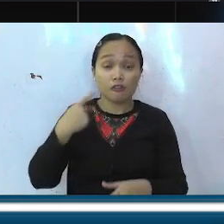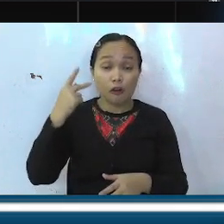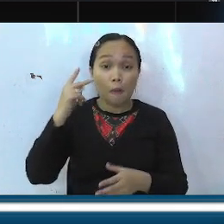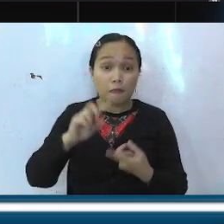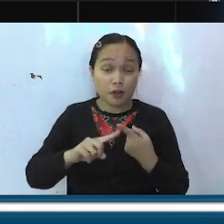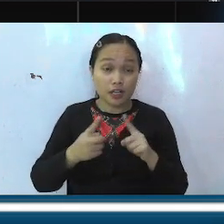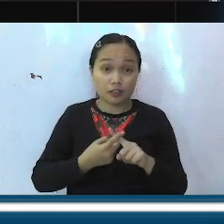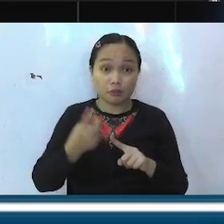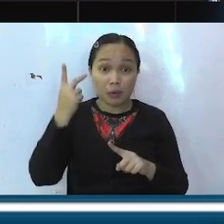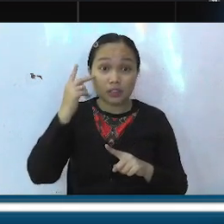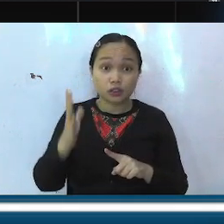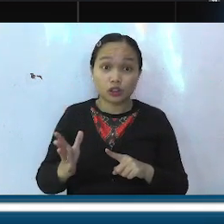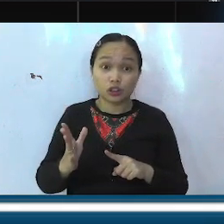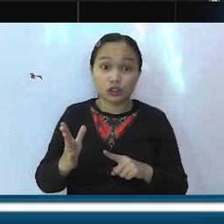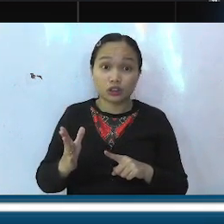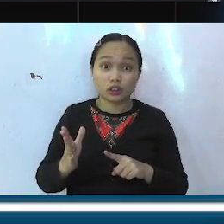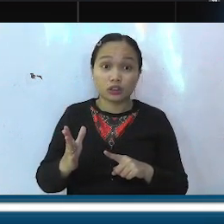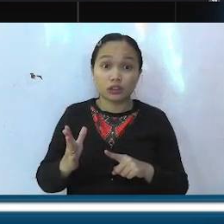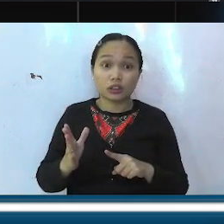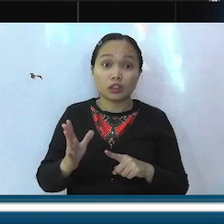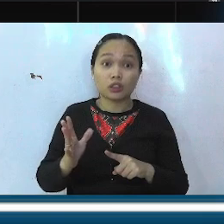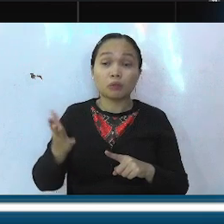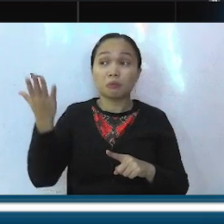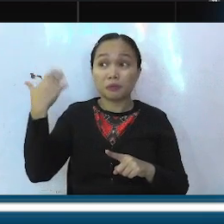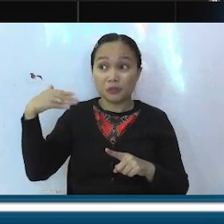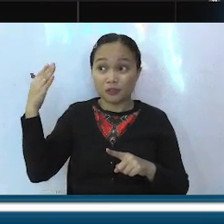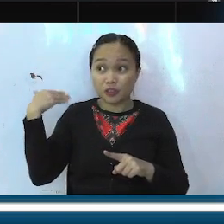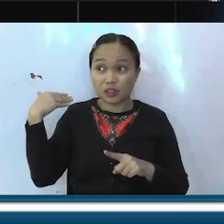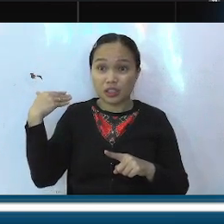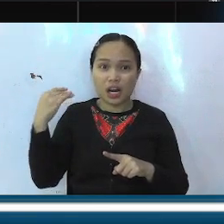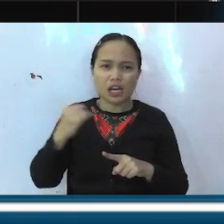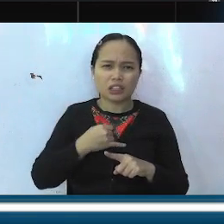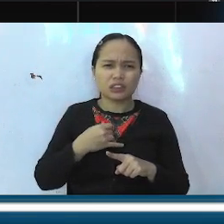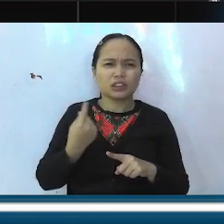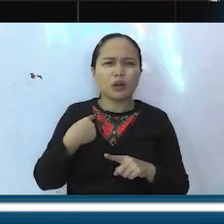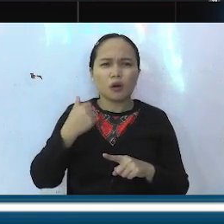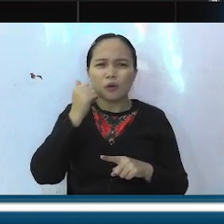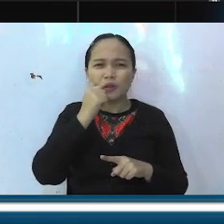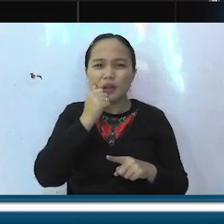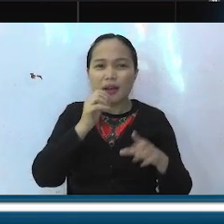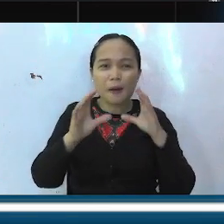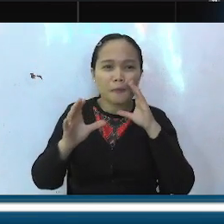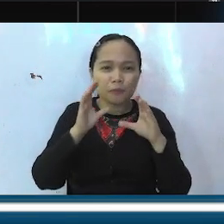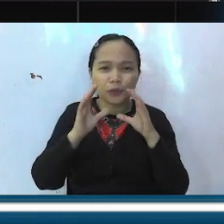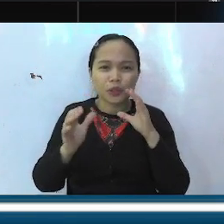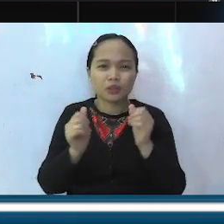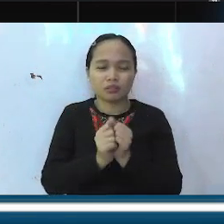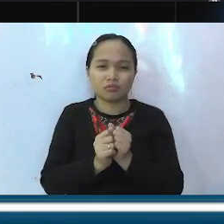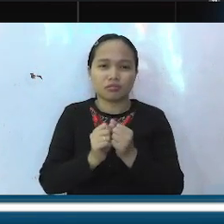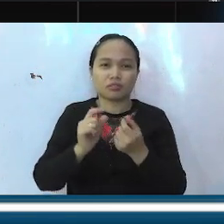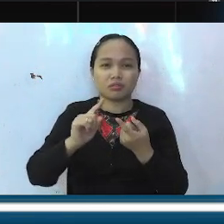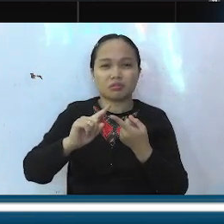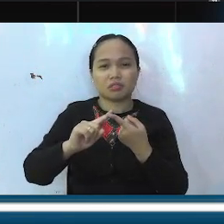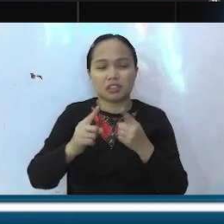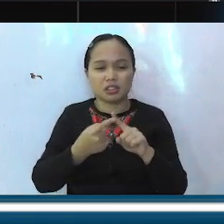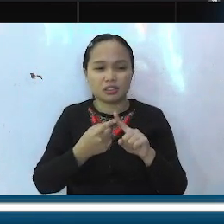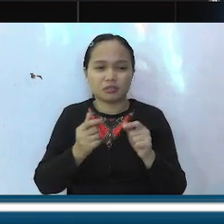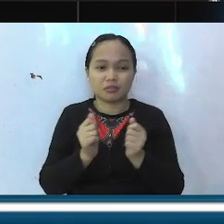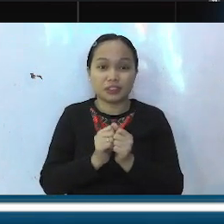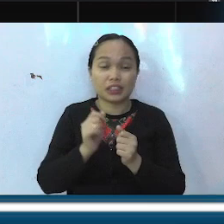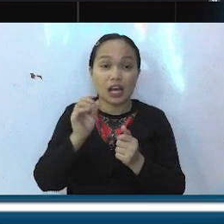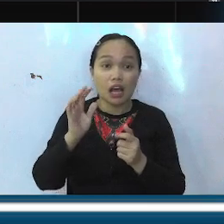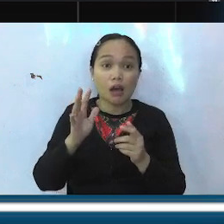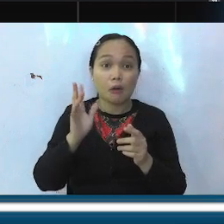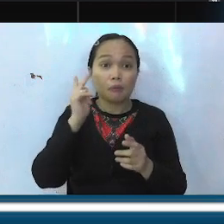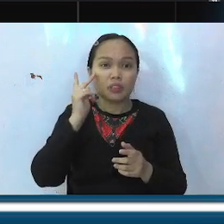pastors. You know, they're pastor's kids. You know, before, you know, I'm trying to always communicate with them when we were there. But man, I'm seeing